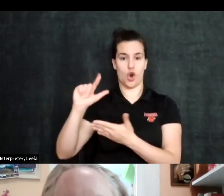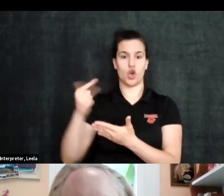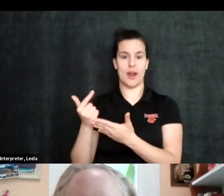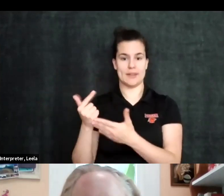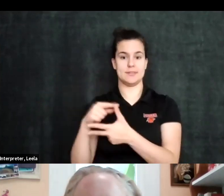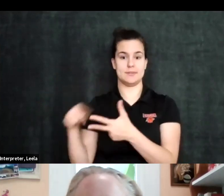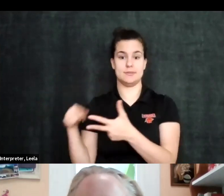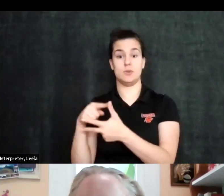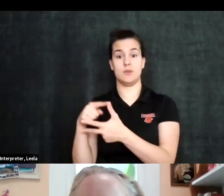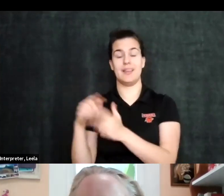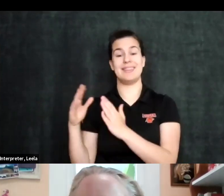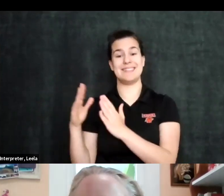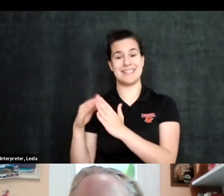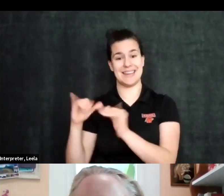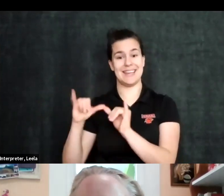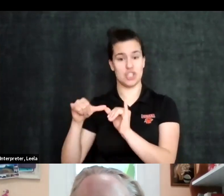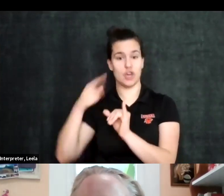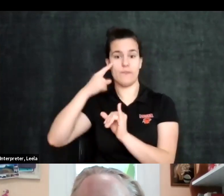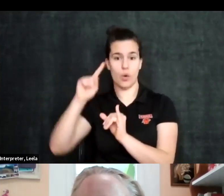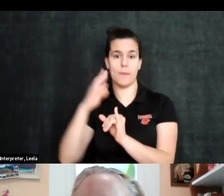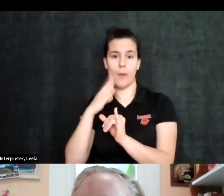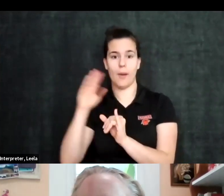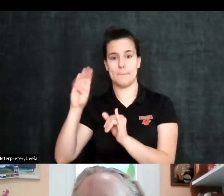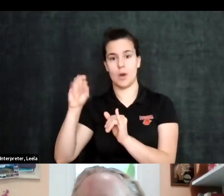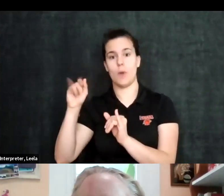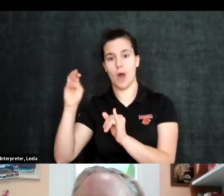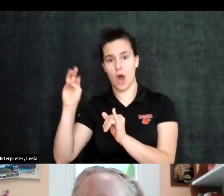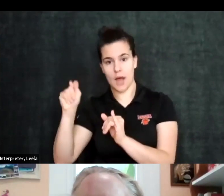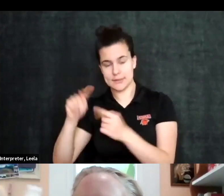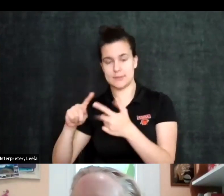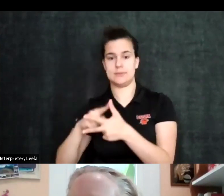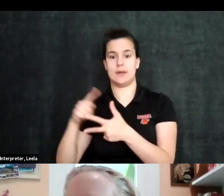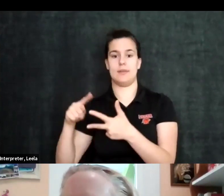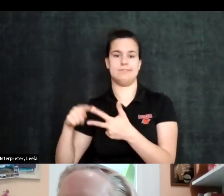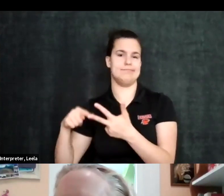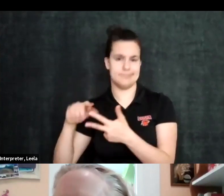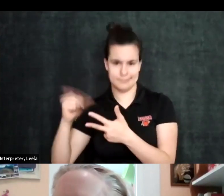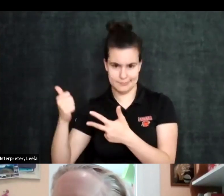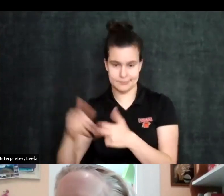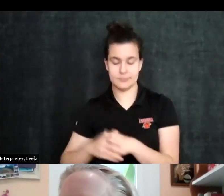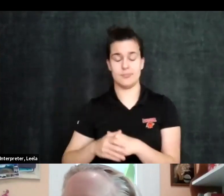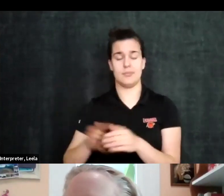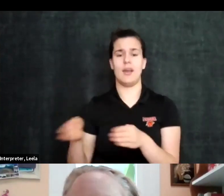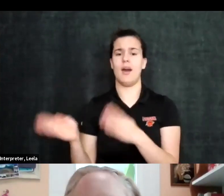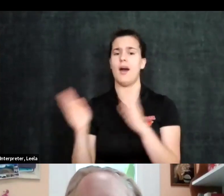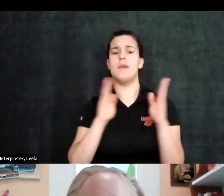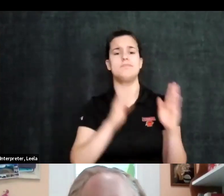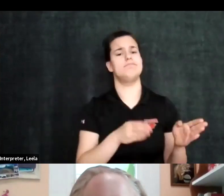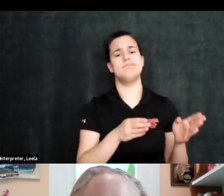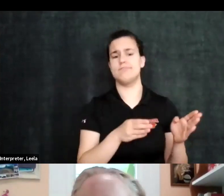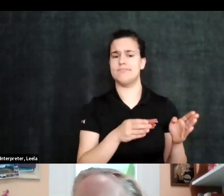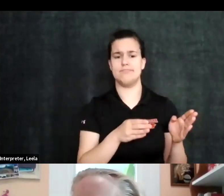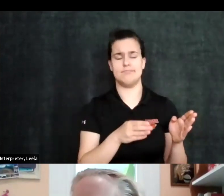city engineer for the city of Beaumont. You have Lamar grads that are working in many